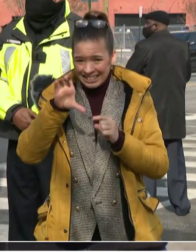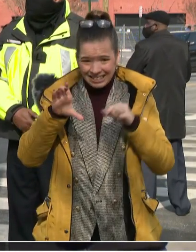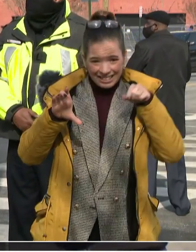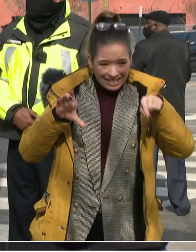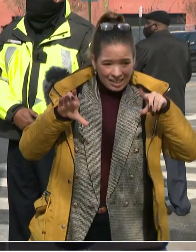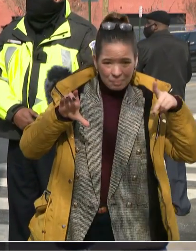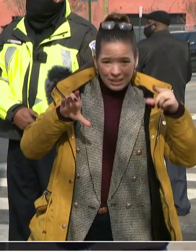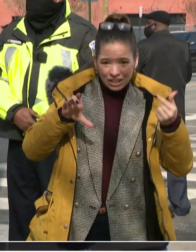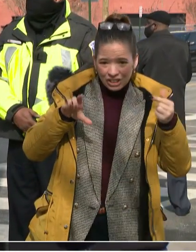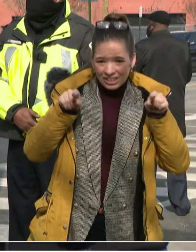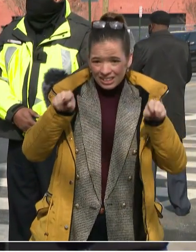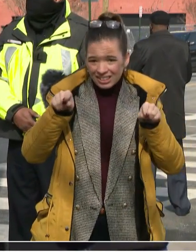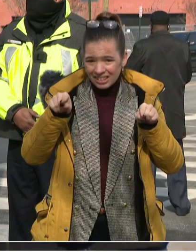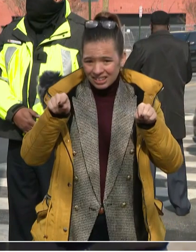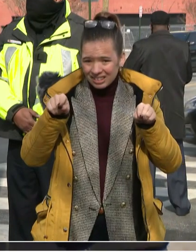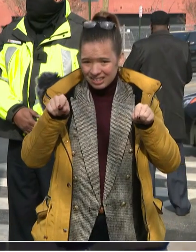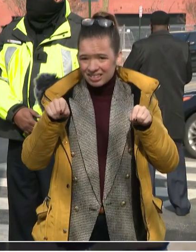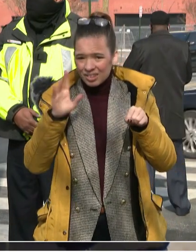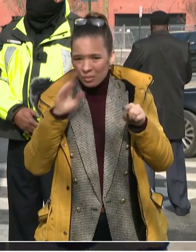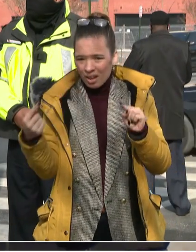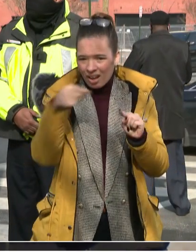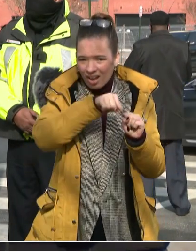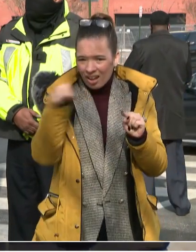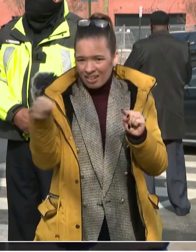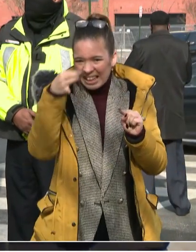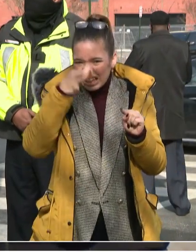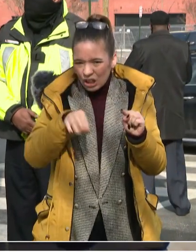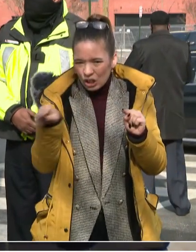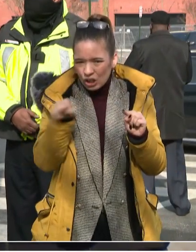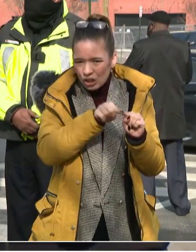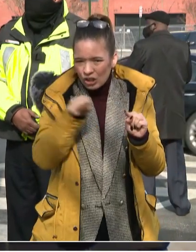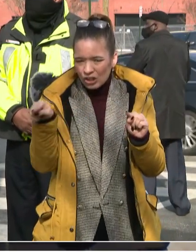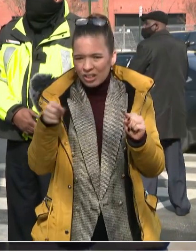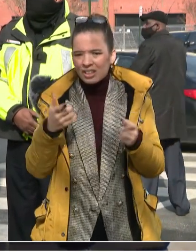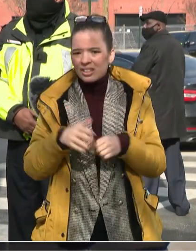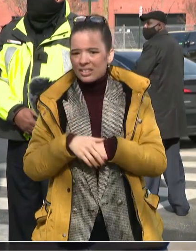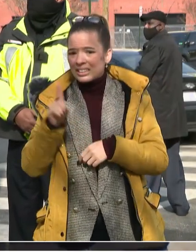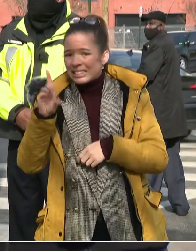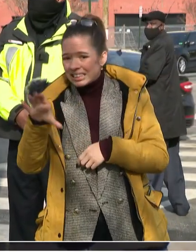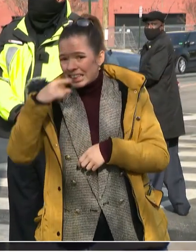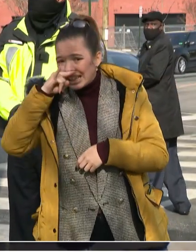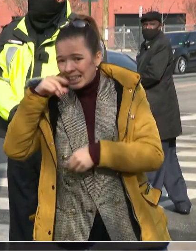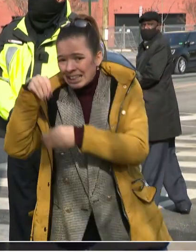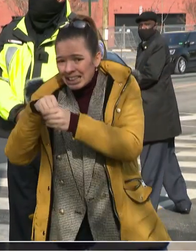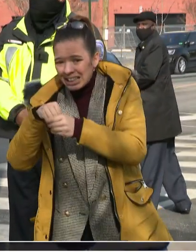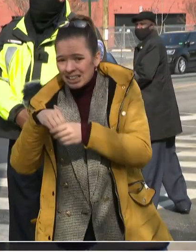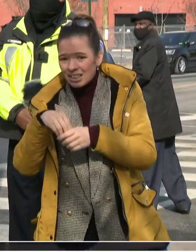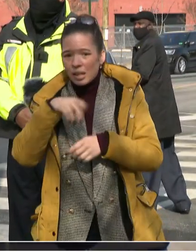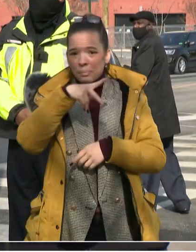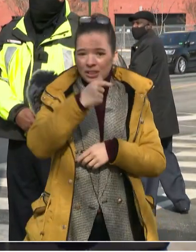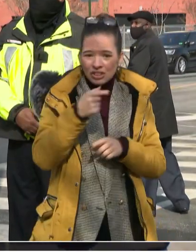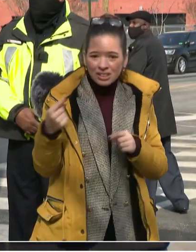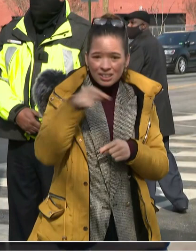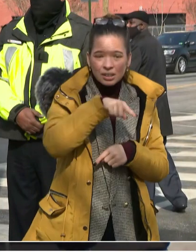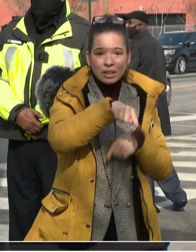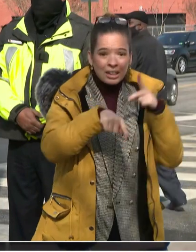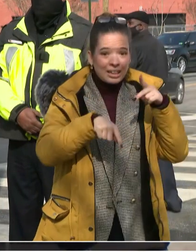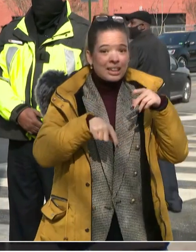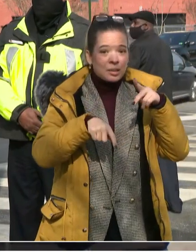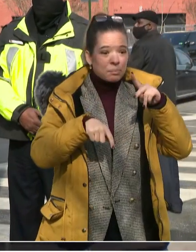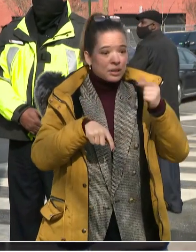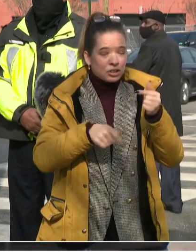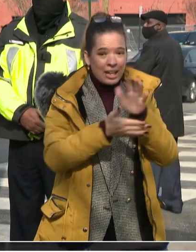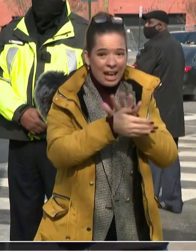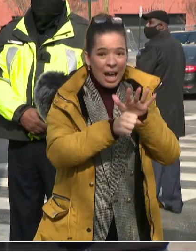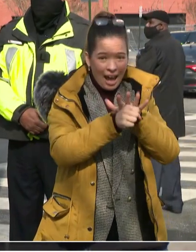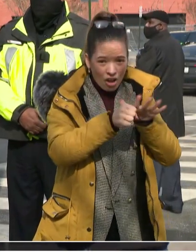are crossing the border. D.C. kids in Prince George's kids in D.C. We have talked in the past about how